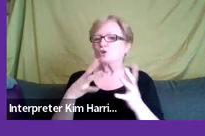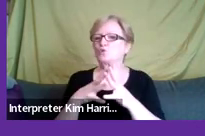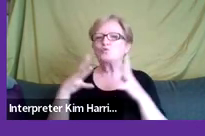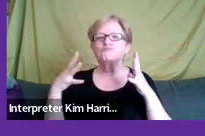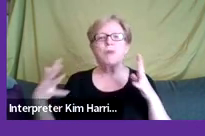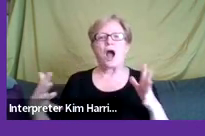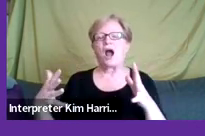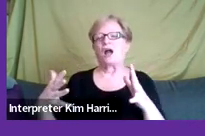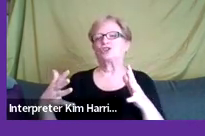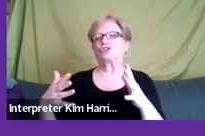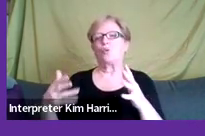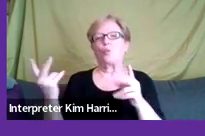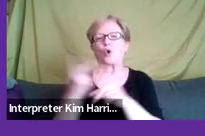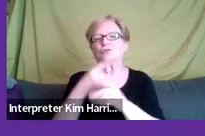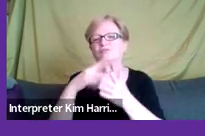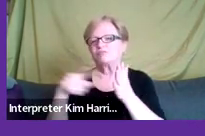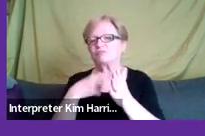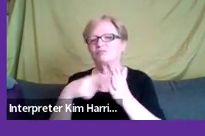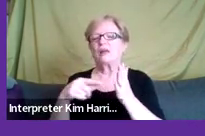discriminating against.